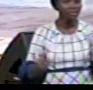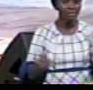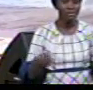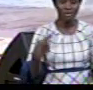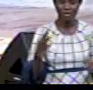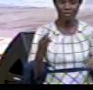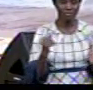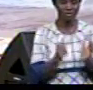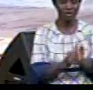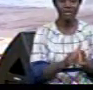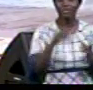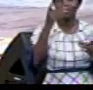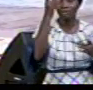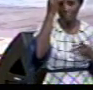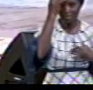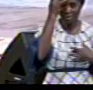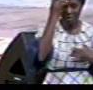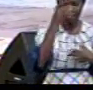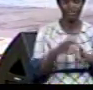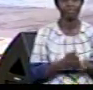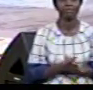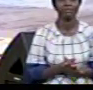Healed of that